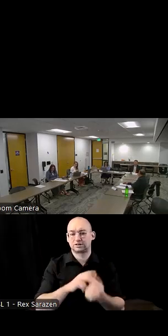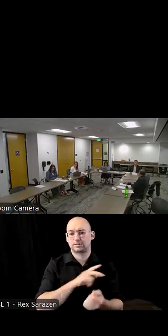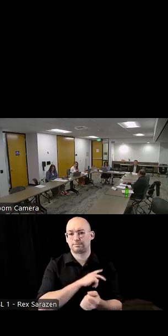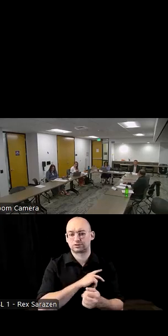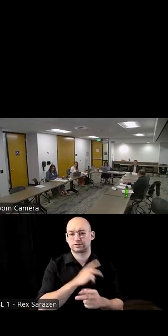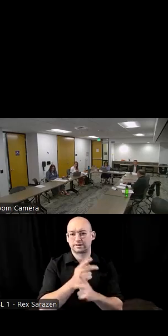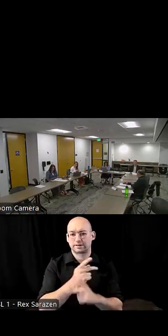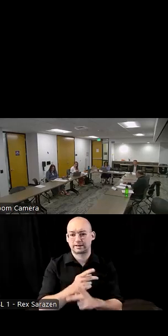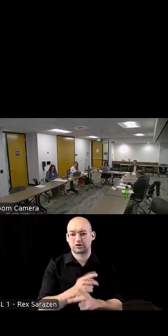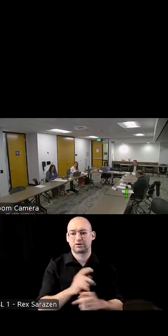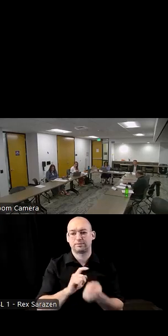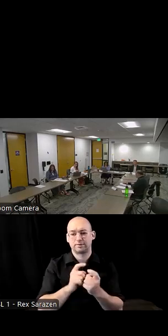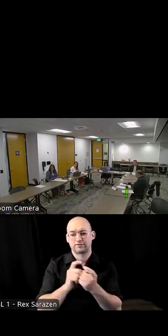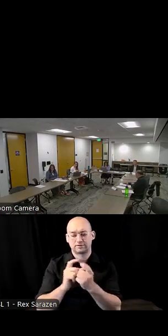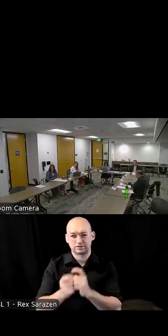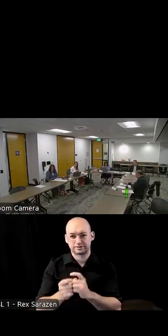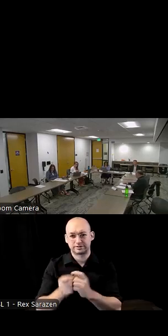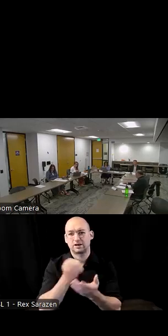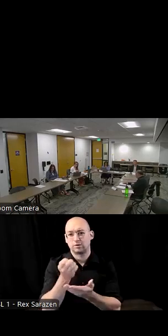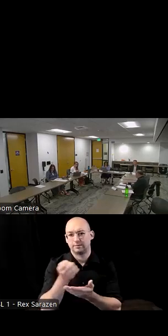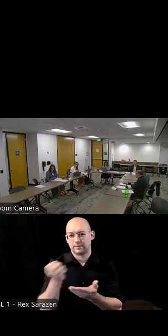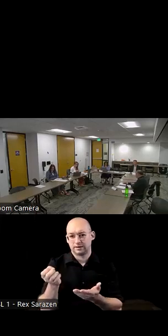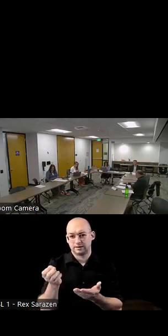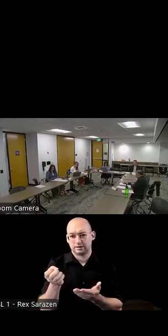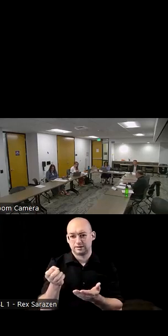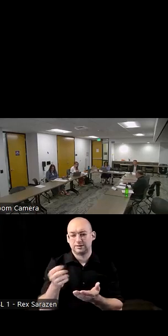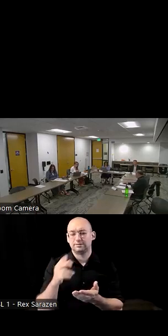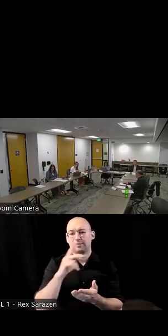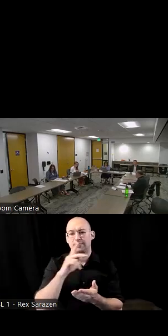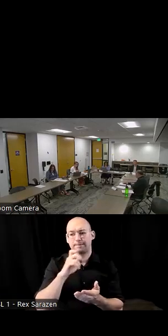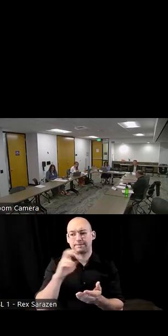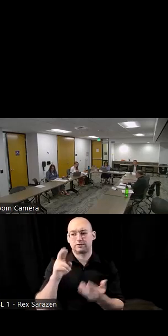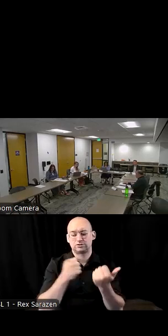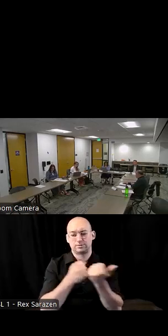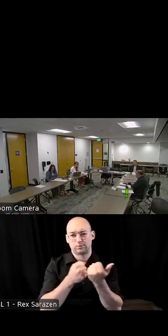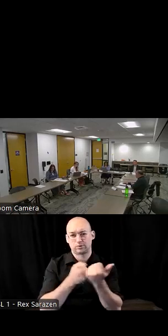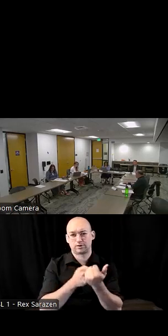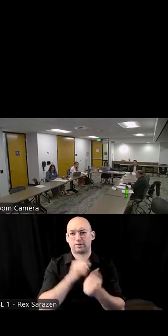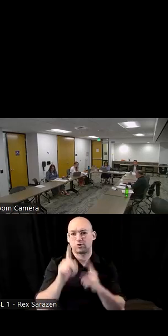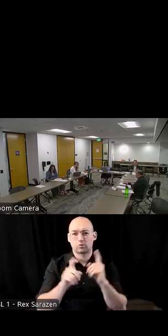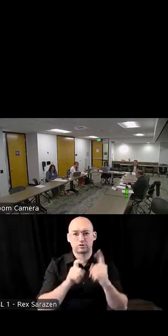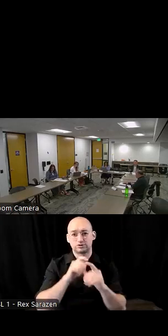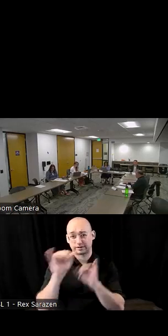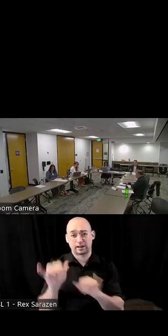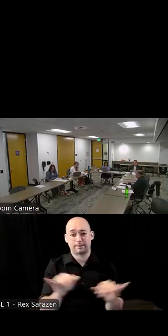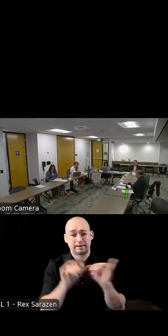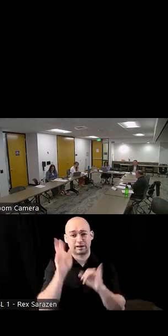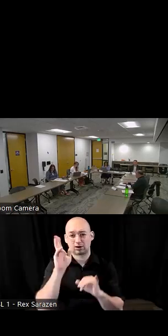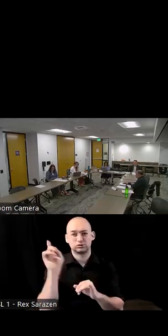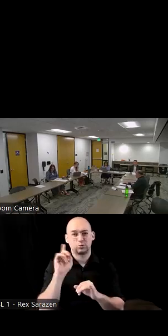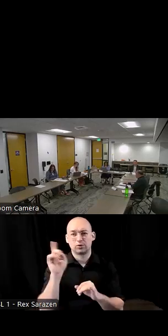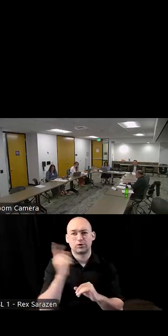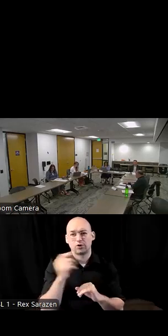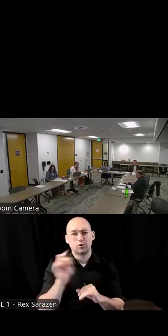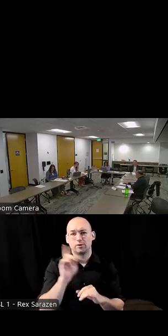assistance, modifications, equipment, peer support. And I think the question that we commonly hear is, where do I go? Where do I find